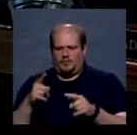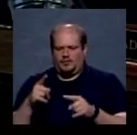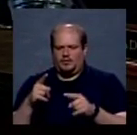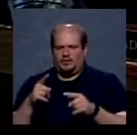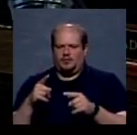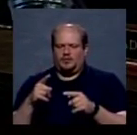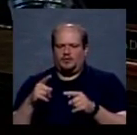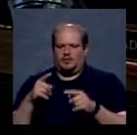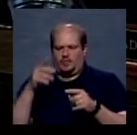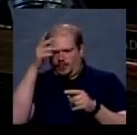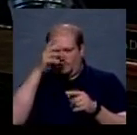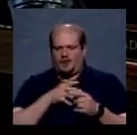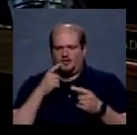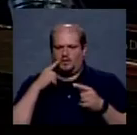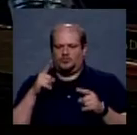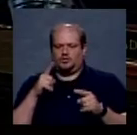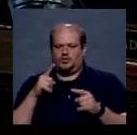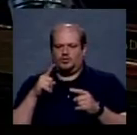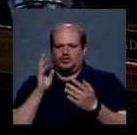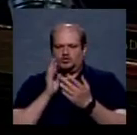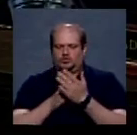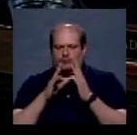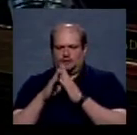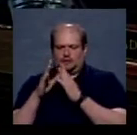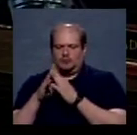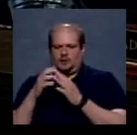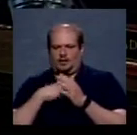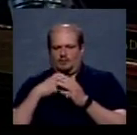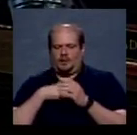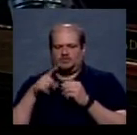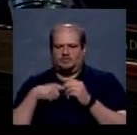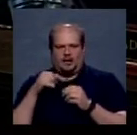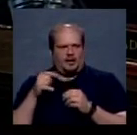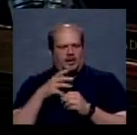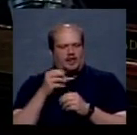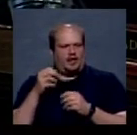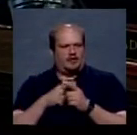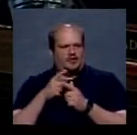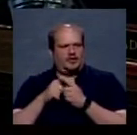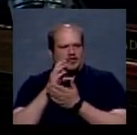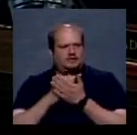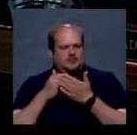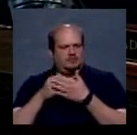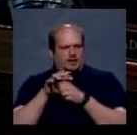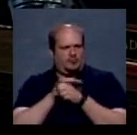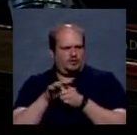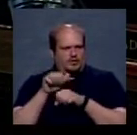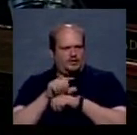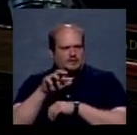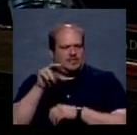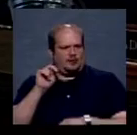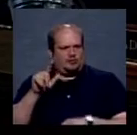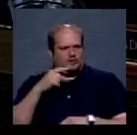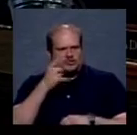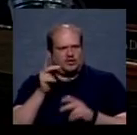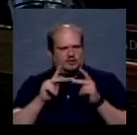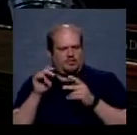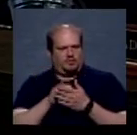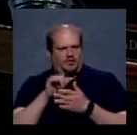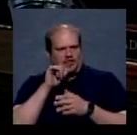is well known to Sue Hosley, because she gets so many complaints on him. In some neighborhoods, they've sent out newsletters telling people